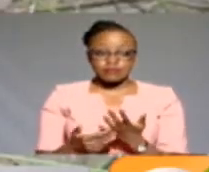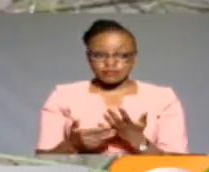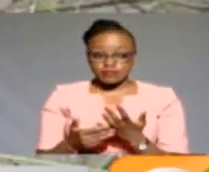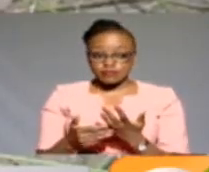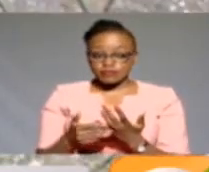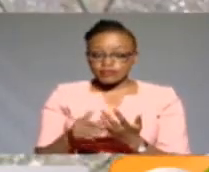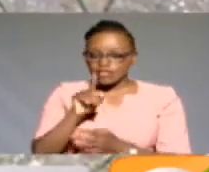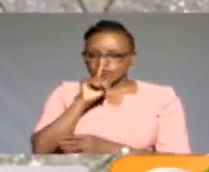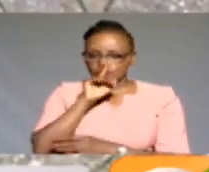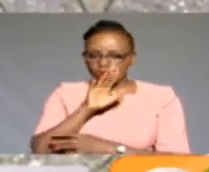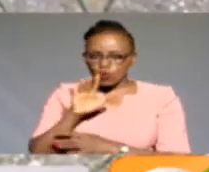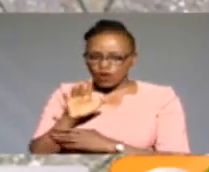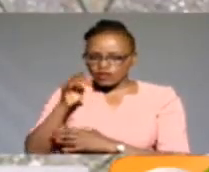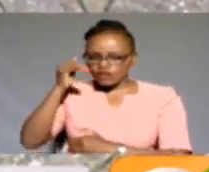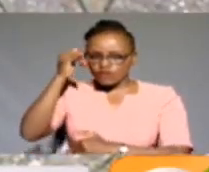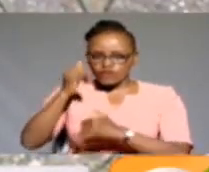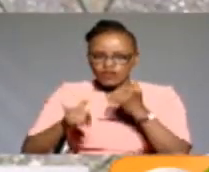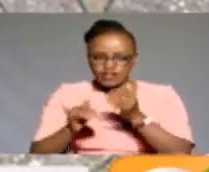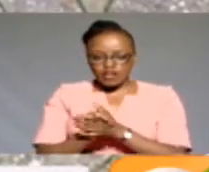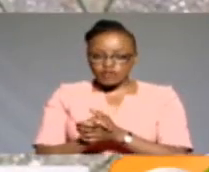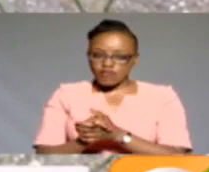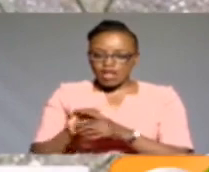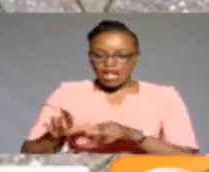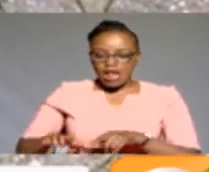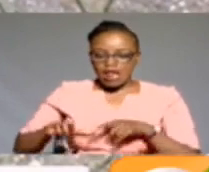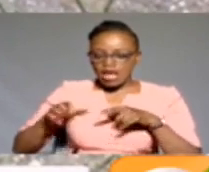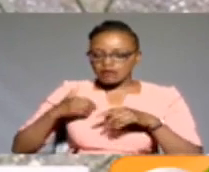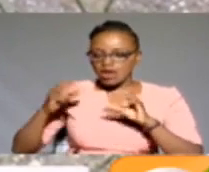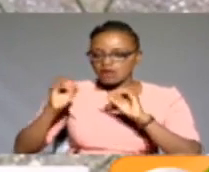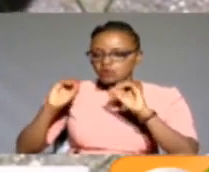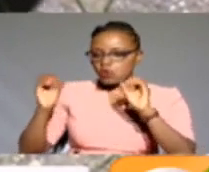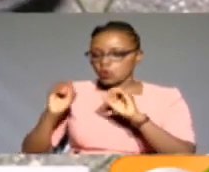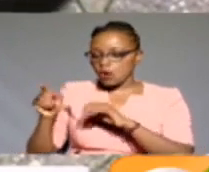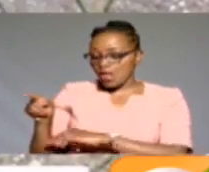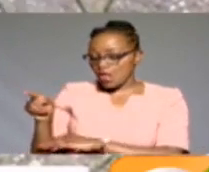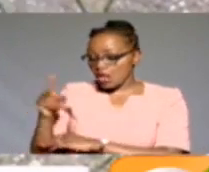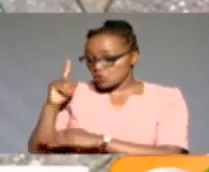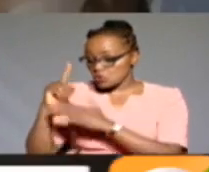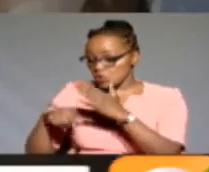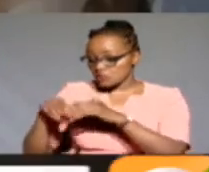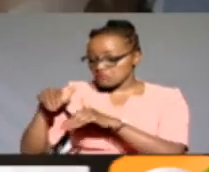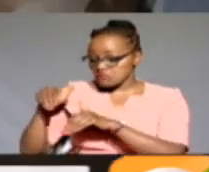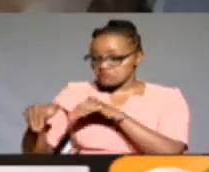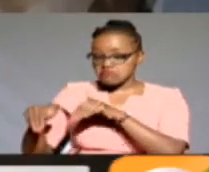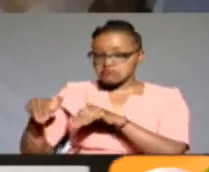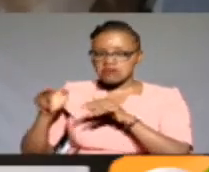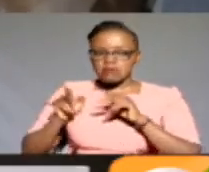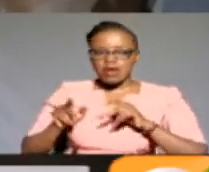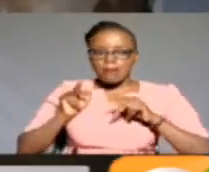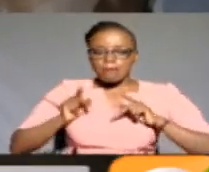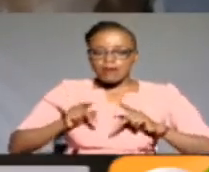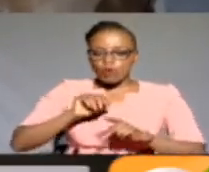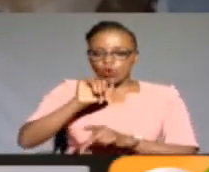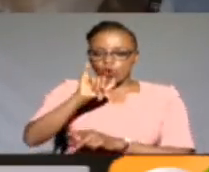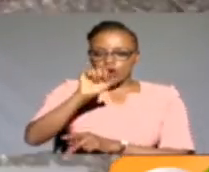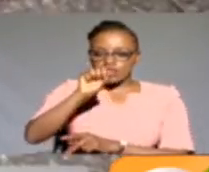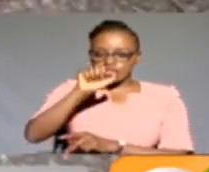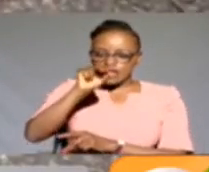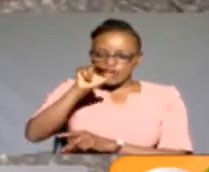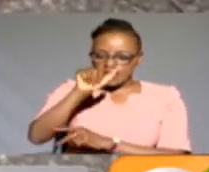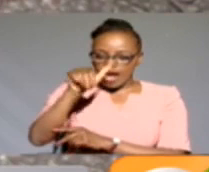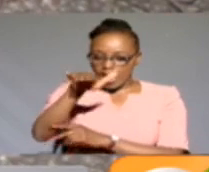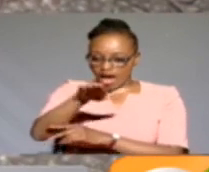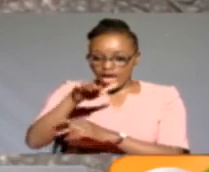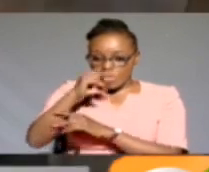Deafening silence at last. Lying lifeless, here is the rogue hyena that has caused residents of Hyena area in Kajiado